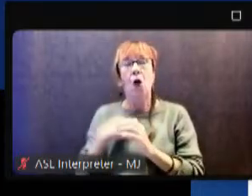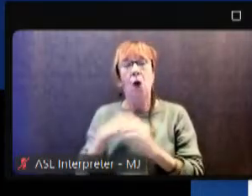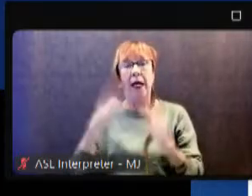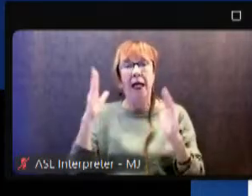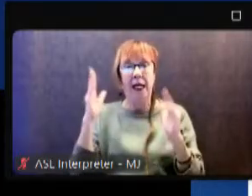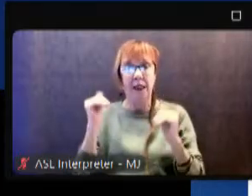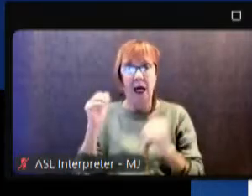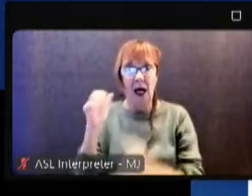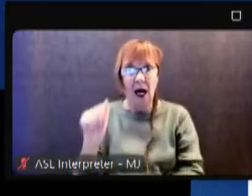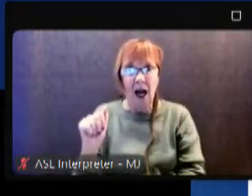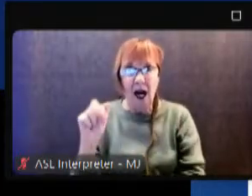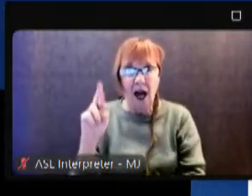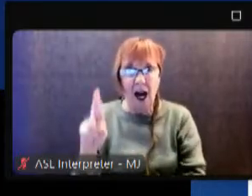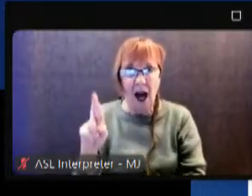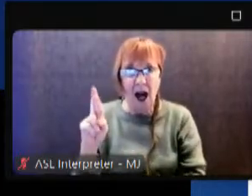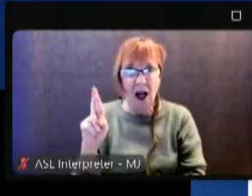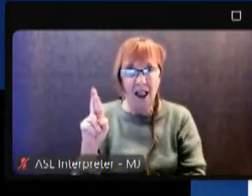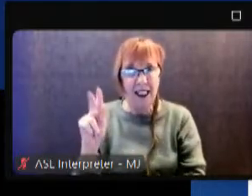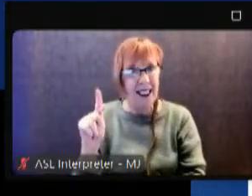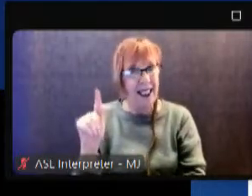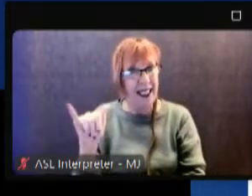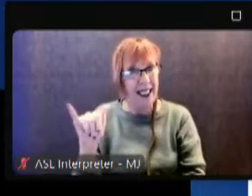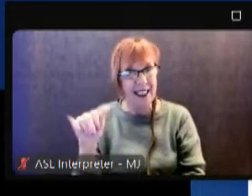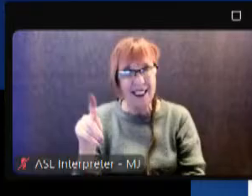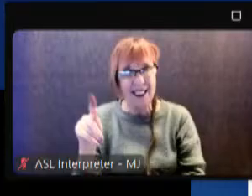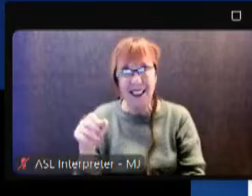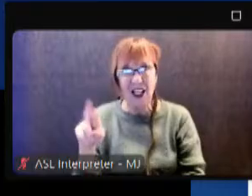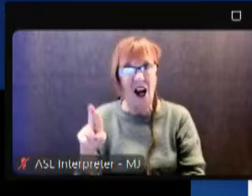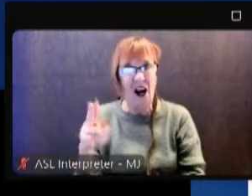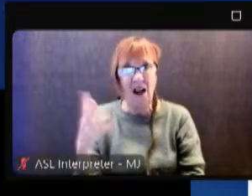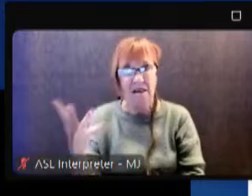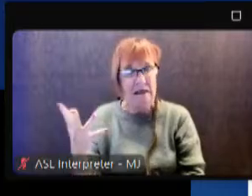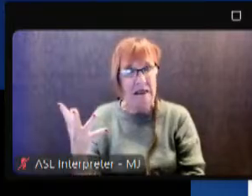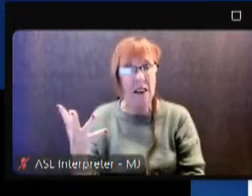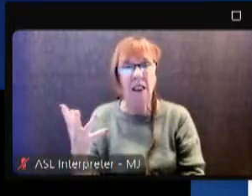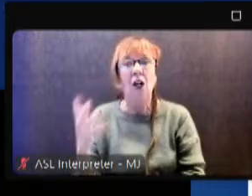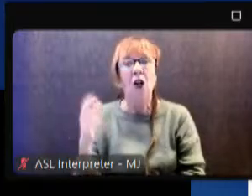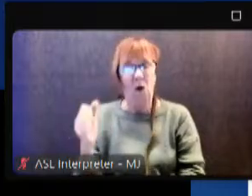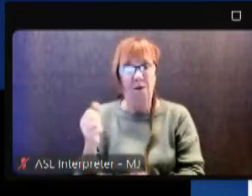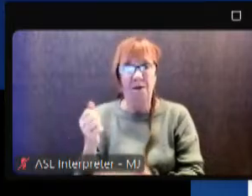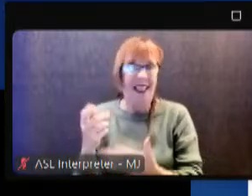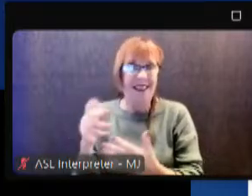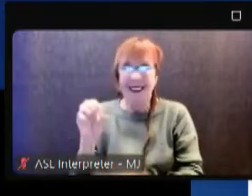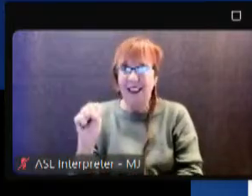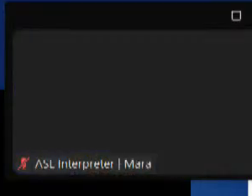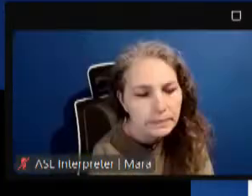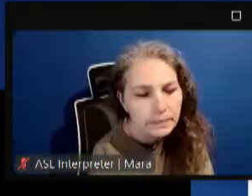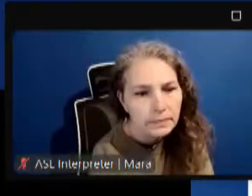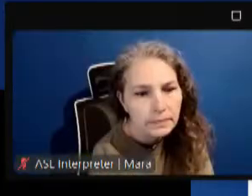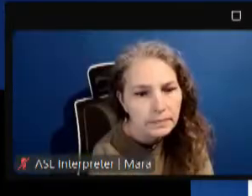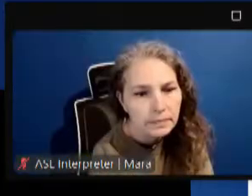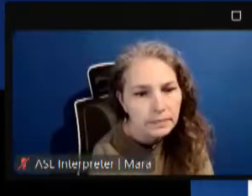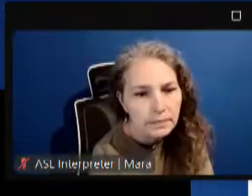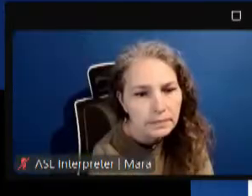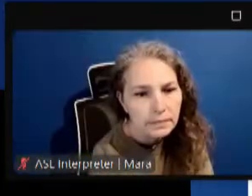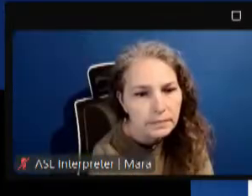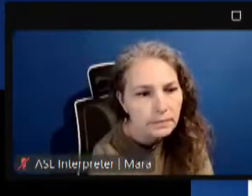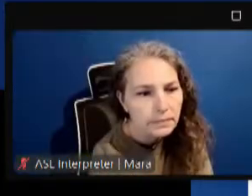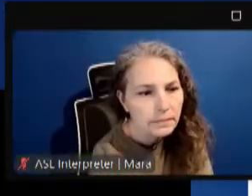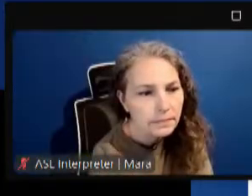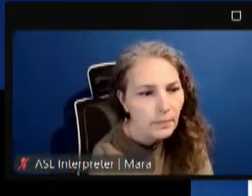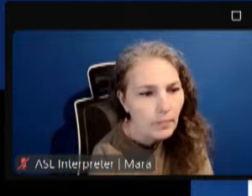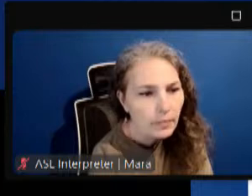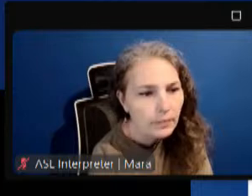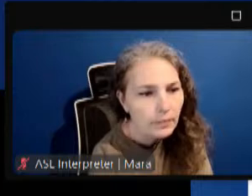ArcaStar will help reduce the number of applications that need corrections or additional information once they're submitted. So for planning, there's